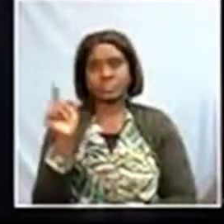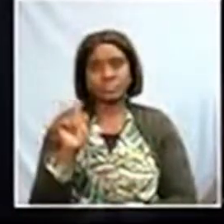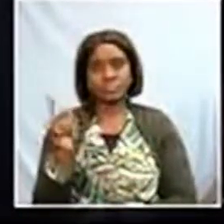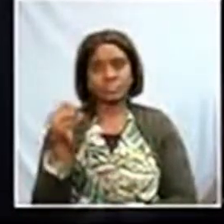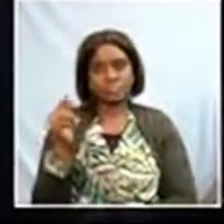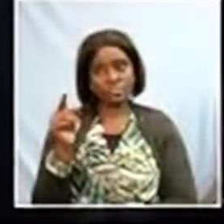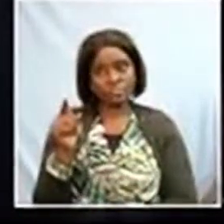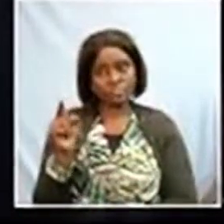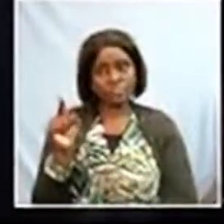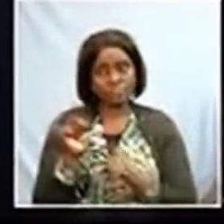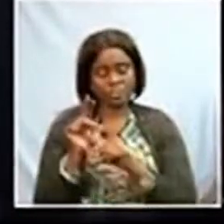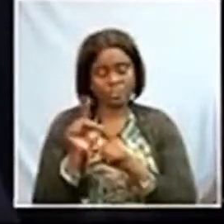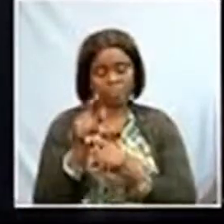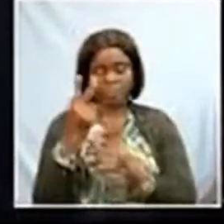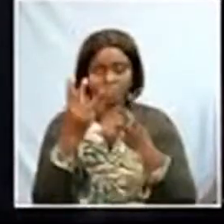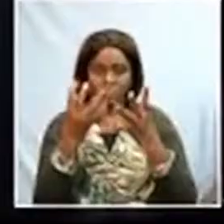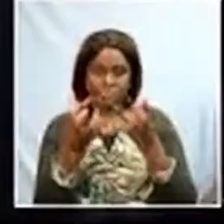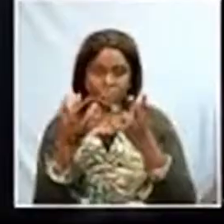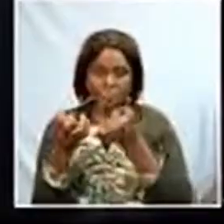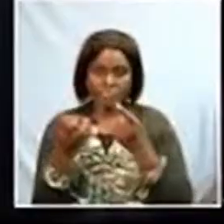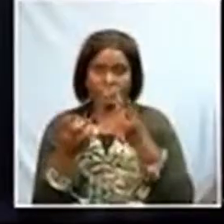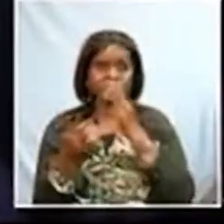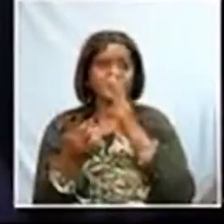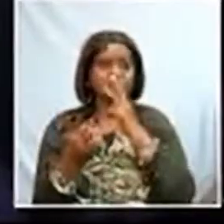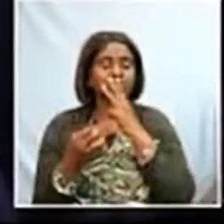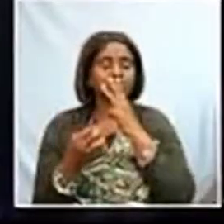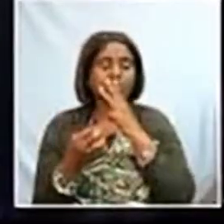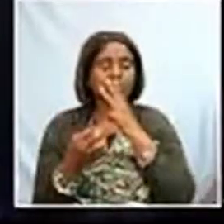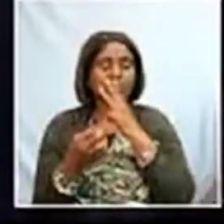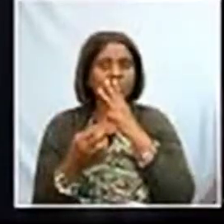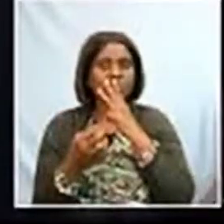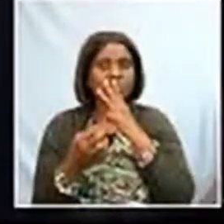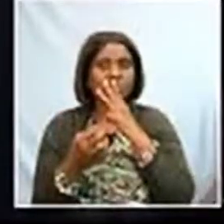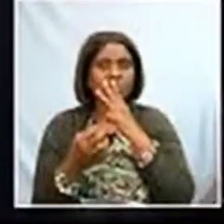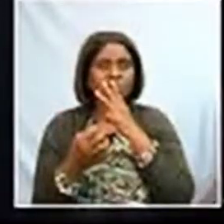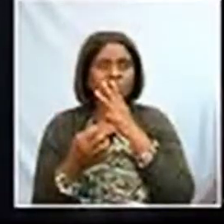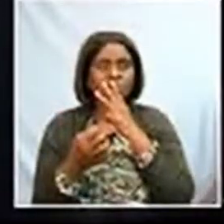the various 2 dry boreholes, and he